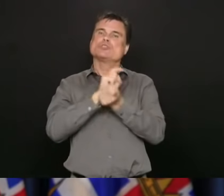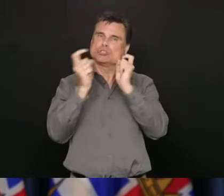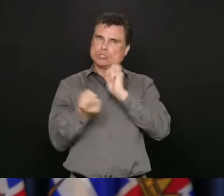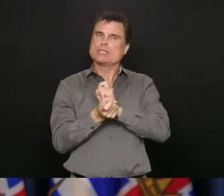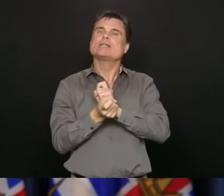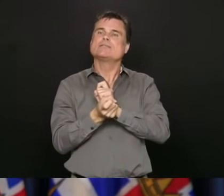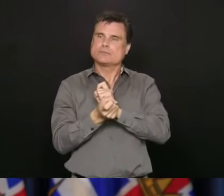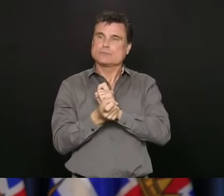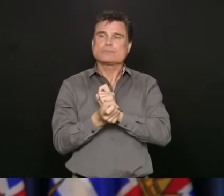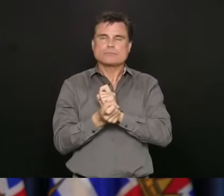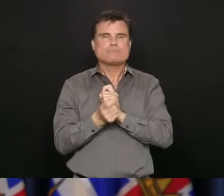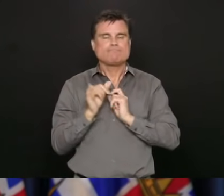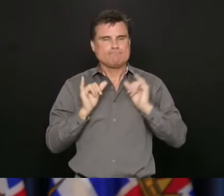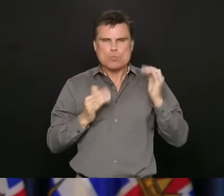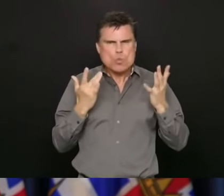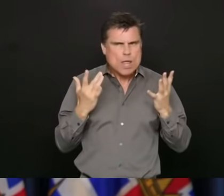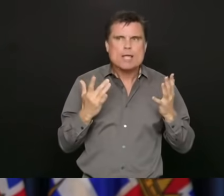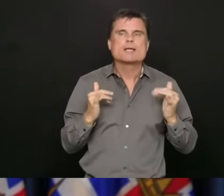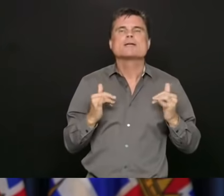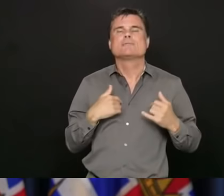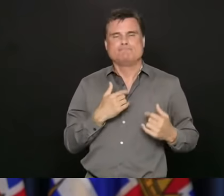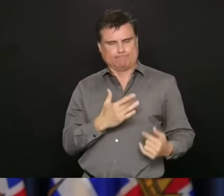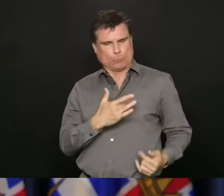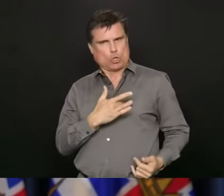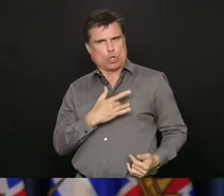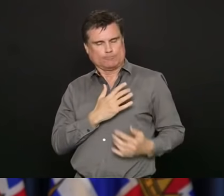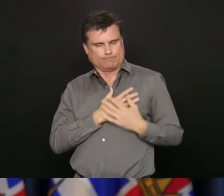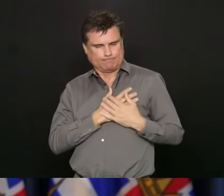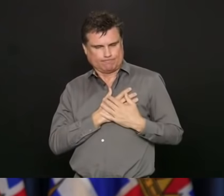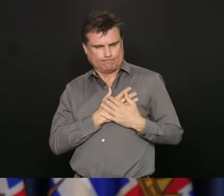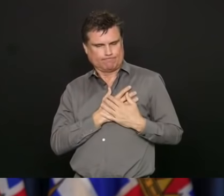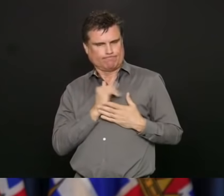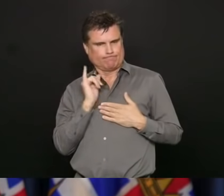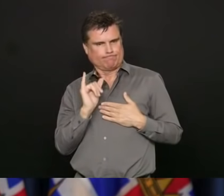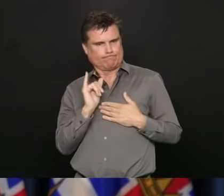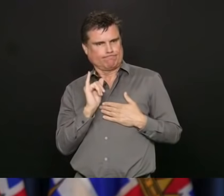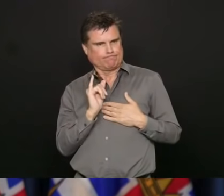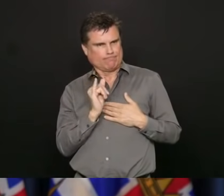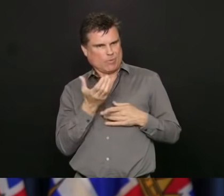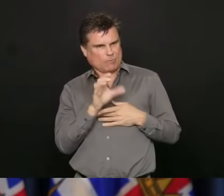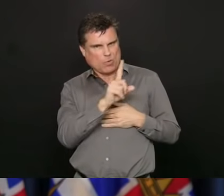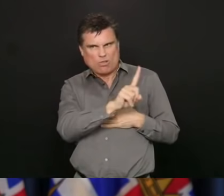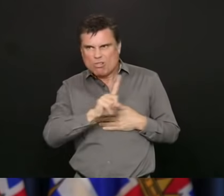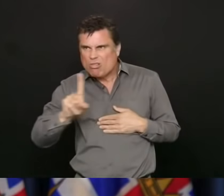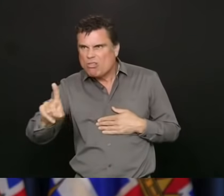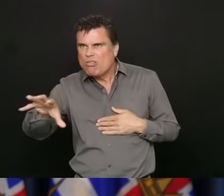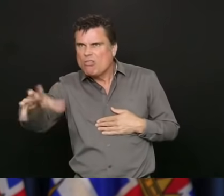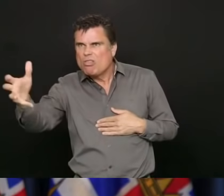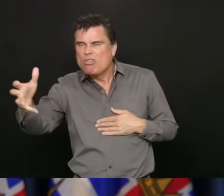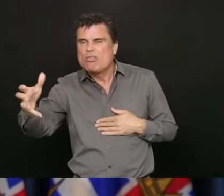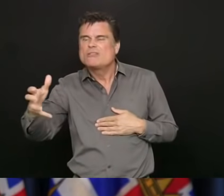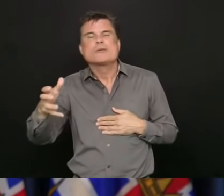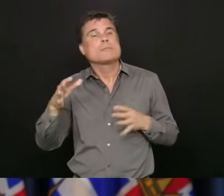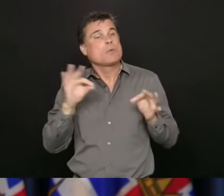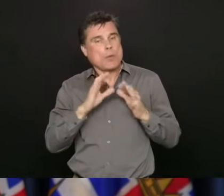she starts with being kind. So I think we should all adhere to those words. But this is a critical issue. There